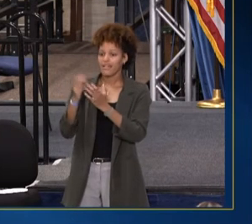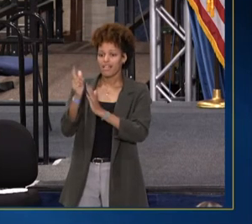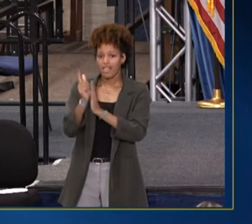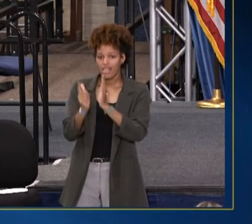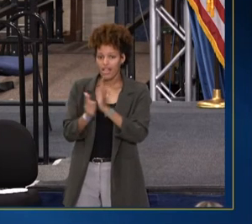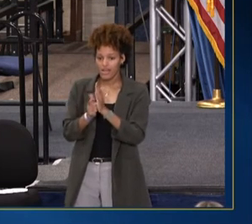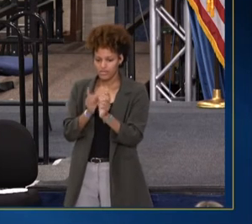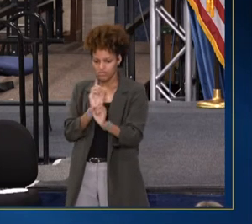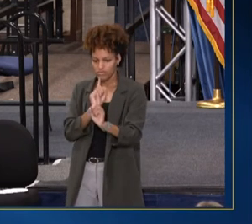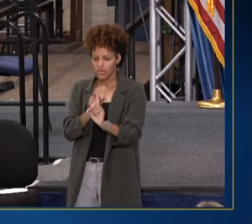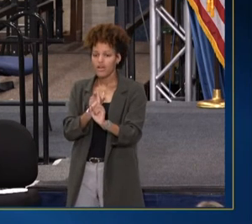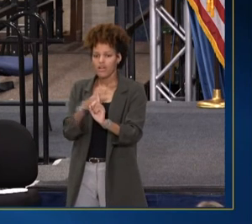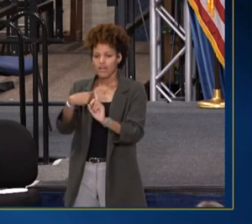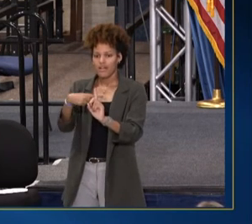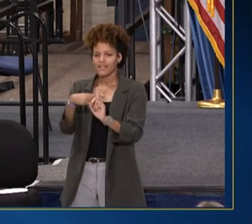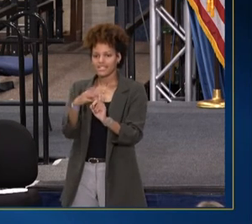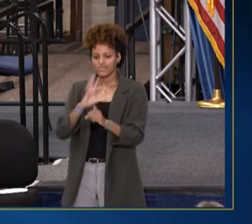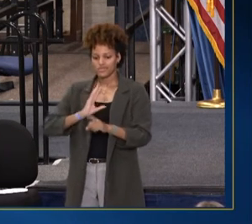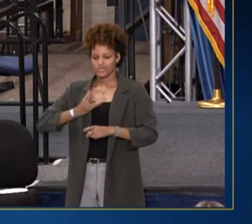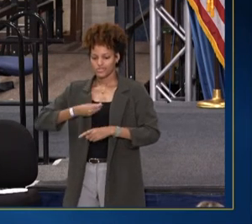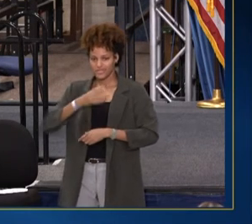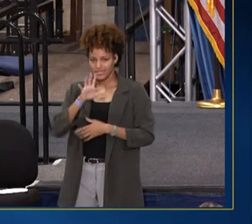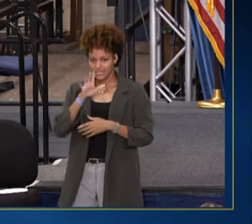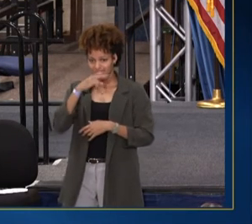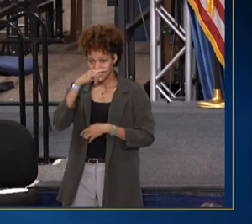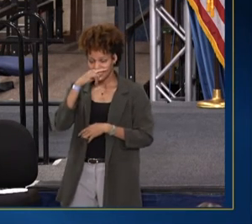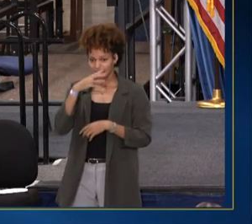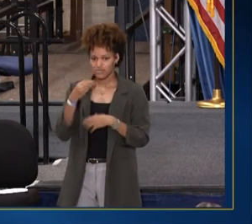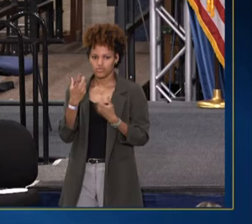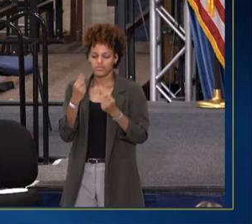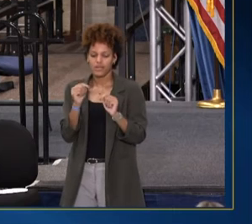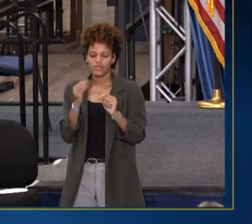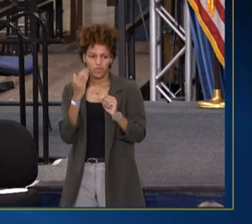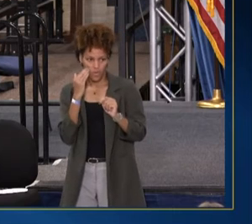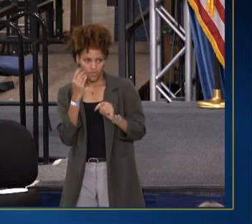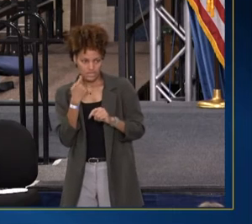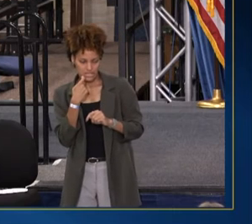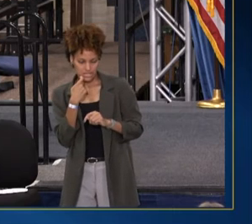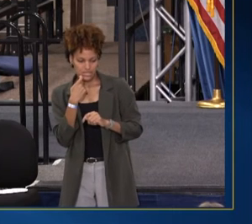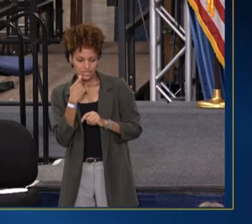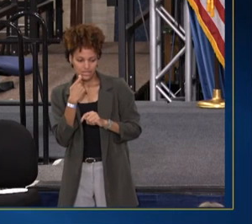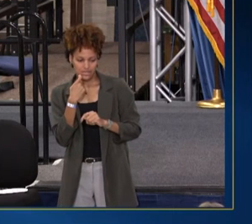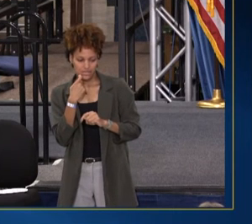transgender kids. And in light of the Dobbs decision, which we just, as you all know,